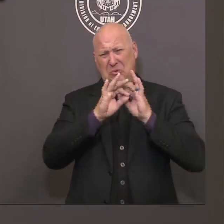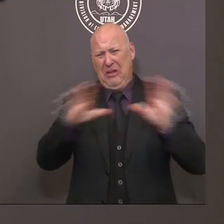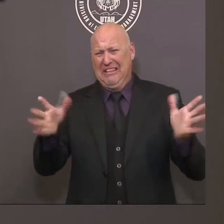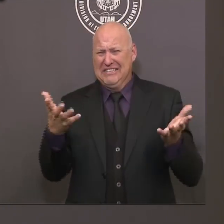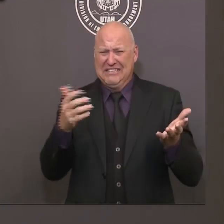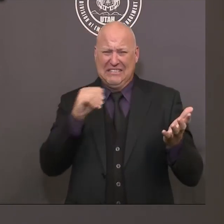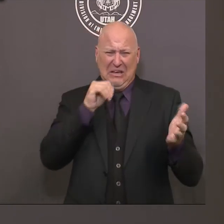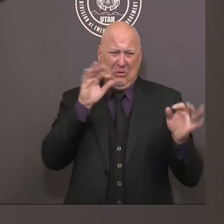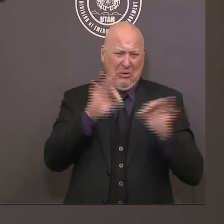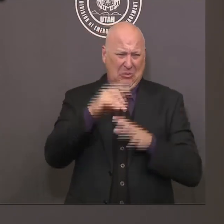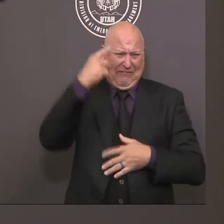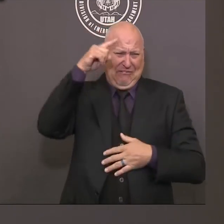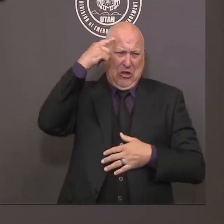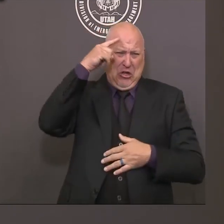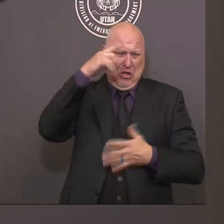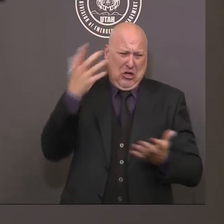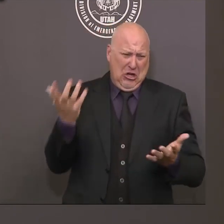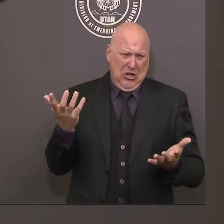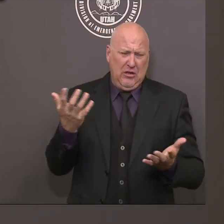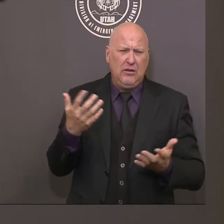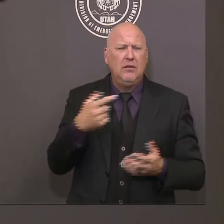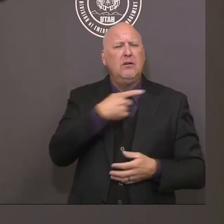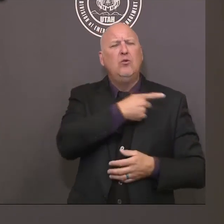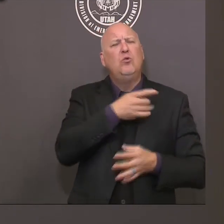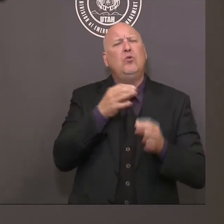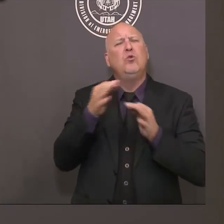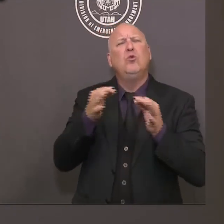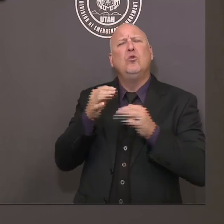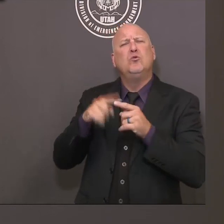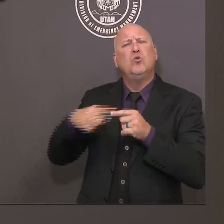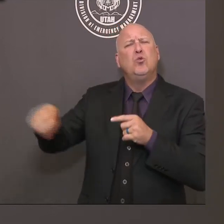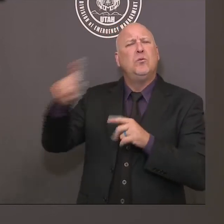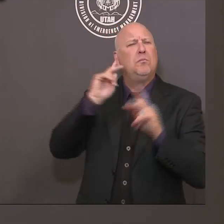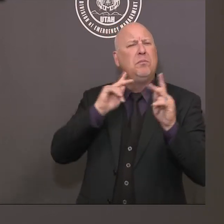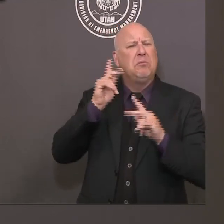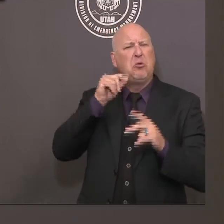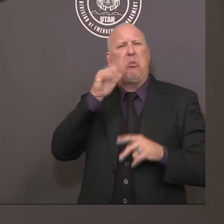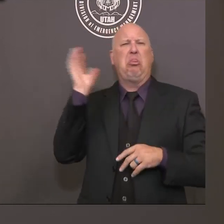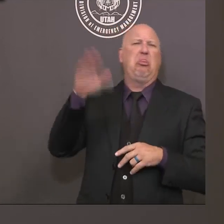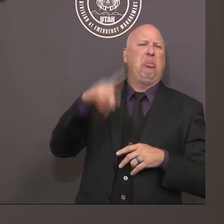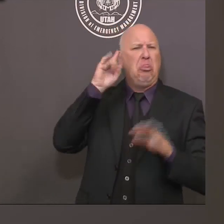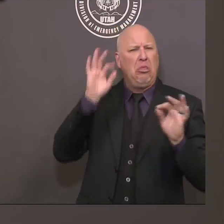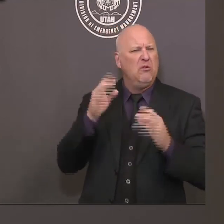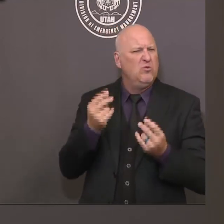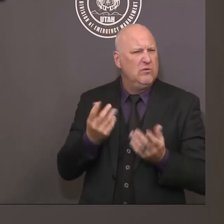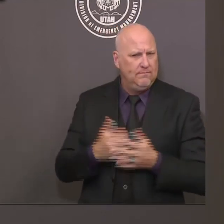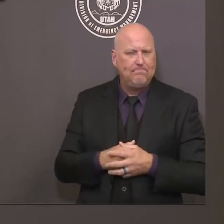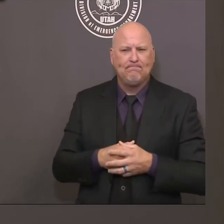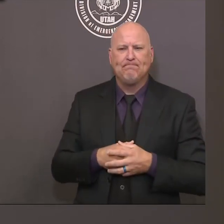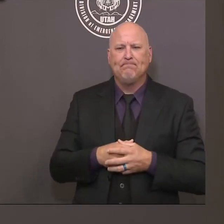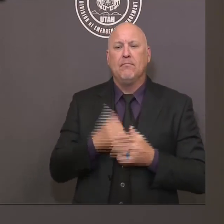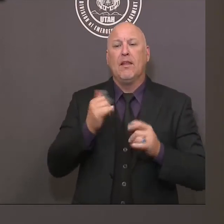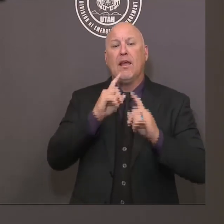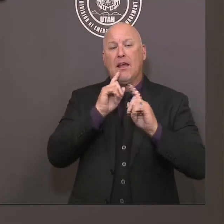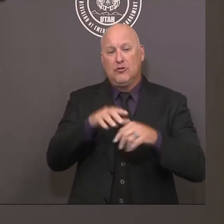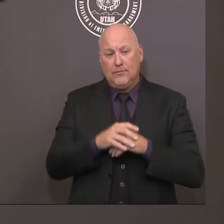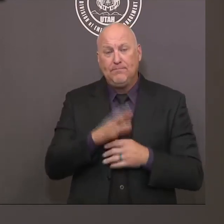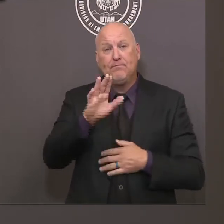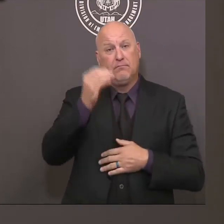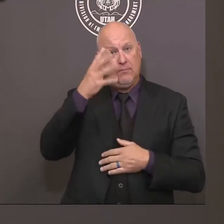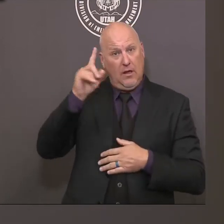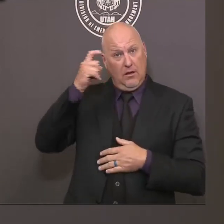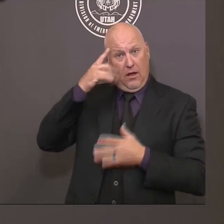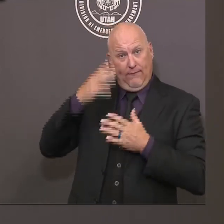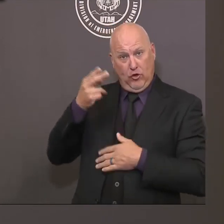masks? I mean, just to echo what Governor Herbert was saying earlier, that wearing a mask really shows that you care about your